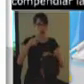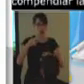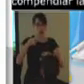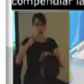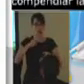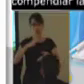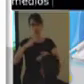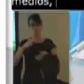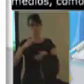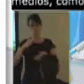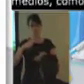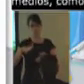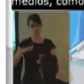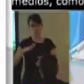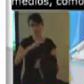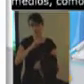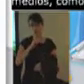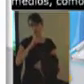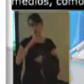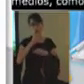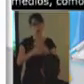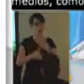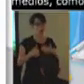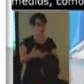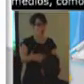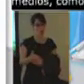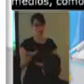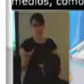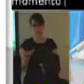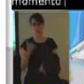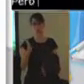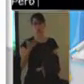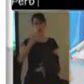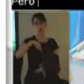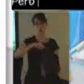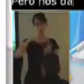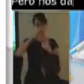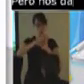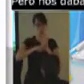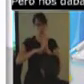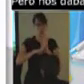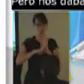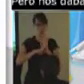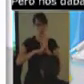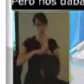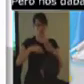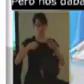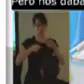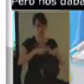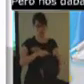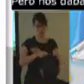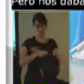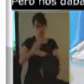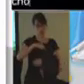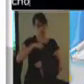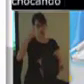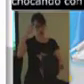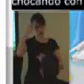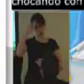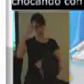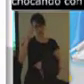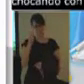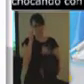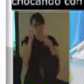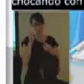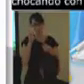compendium about how, what, where, when, covering all aspects, but we realized during these periods of adaptation that